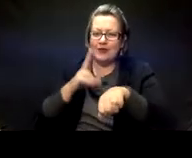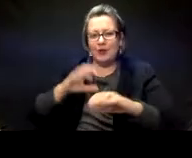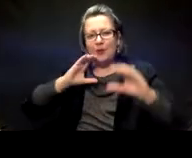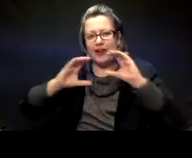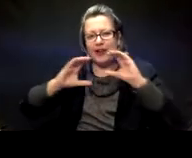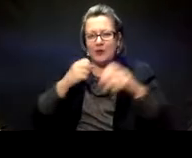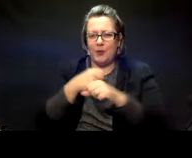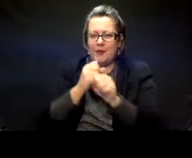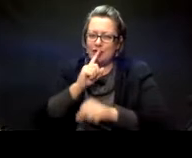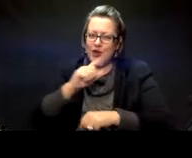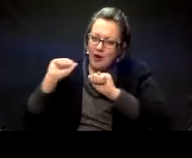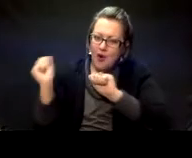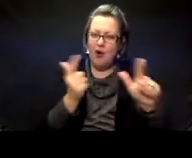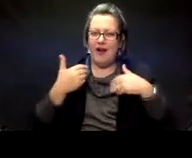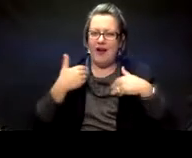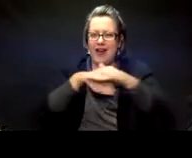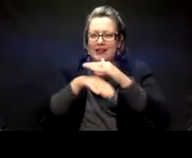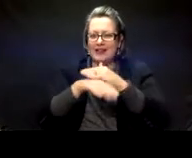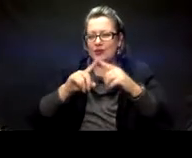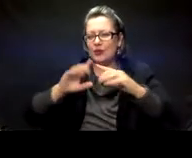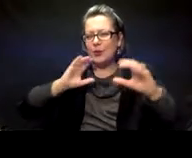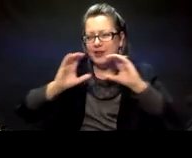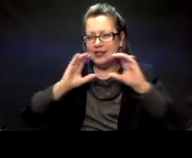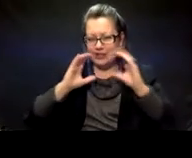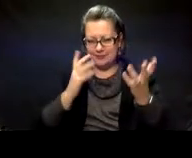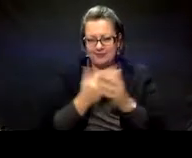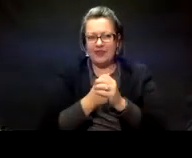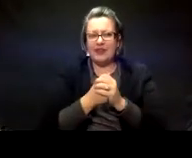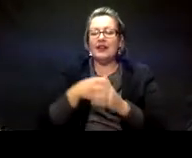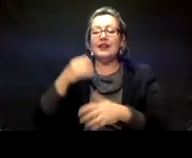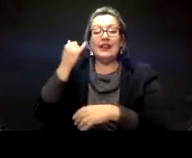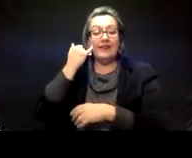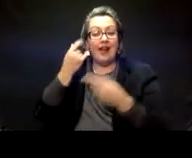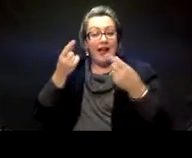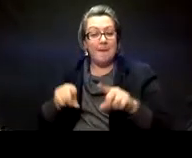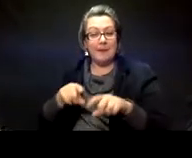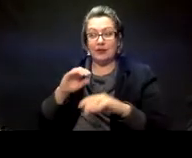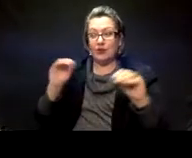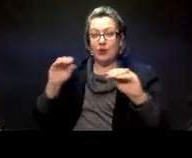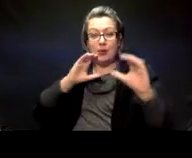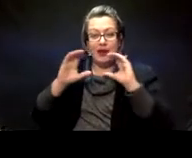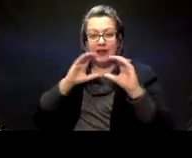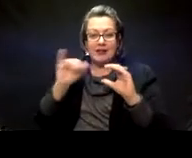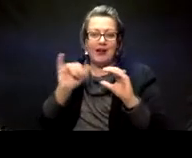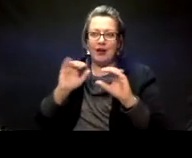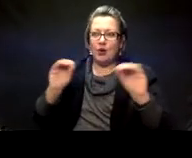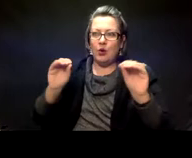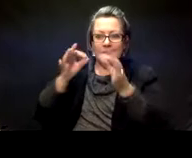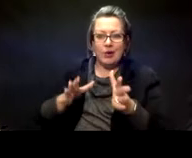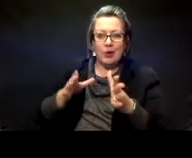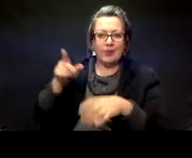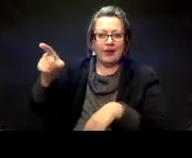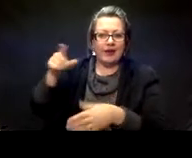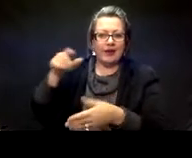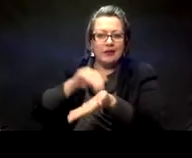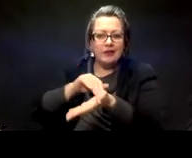to, of course, allow everyone to have access to communication. And if it so happens that